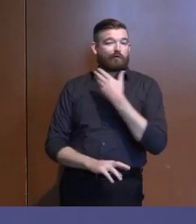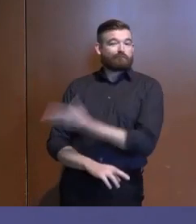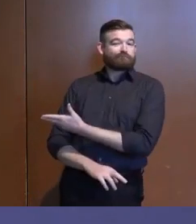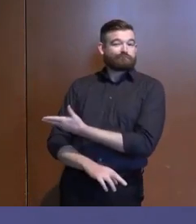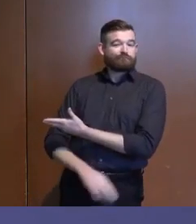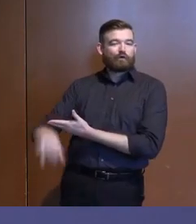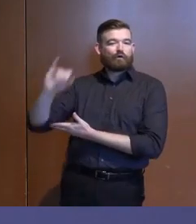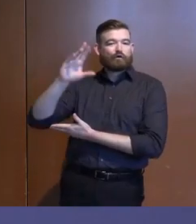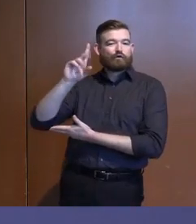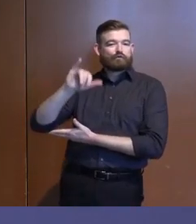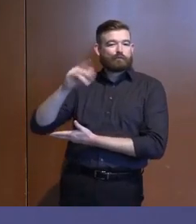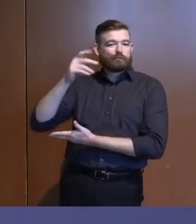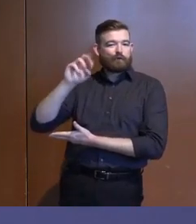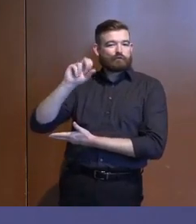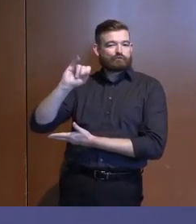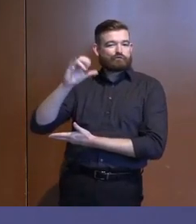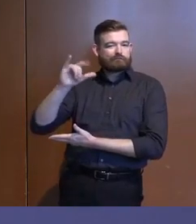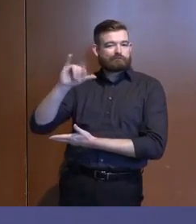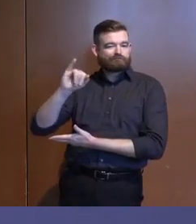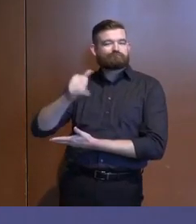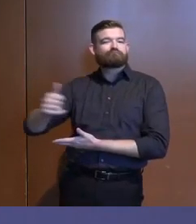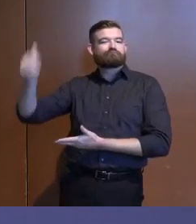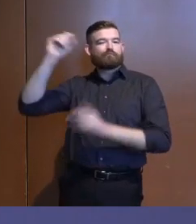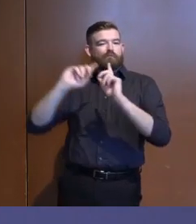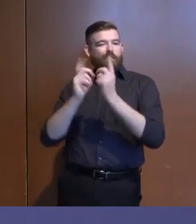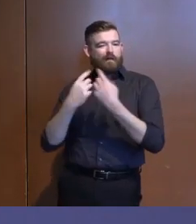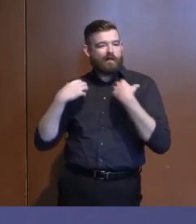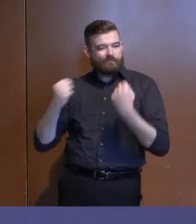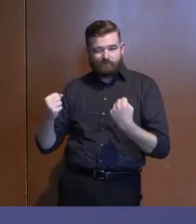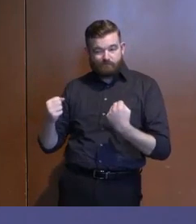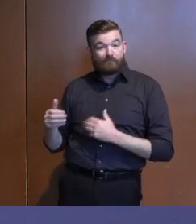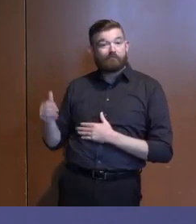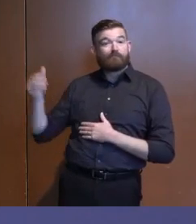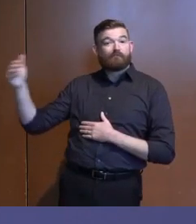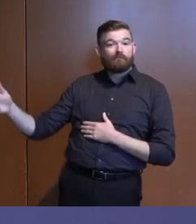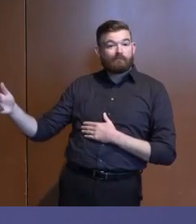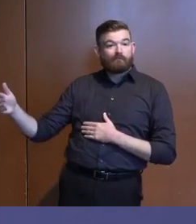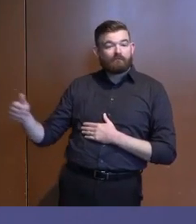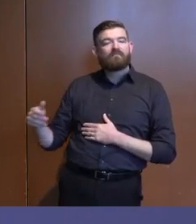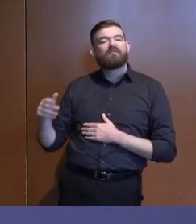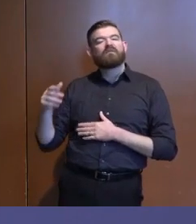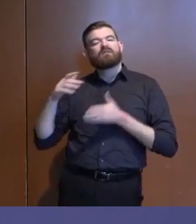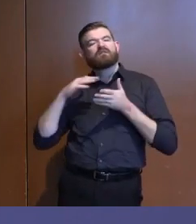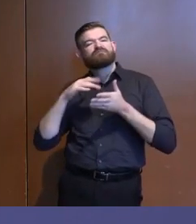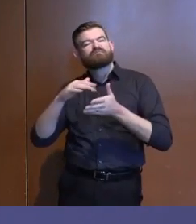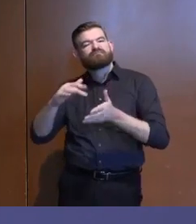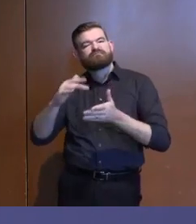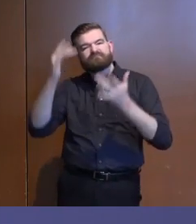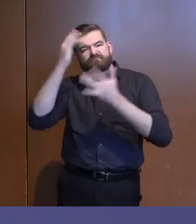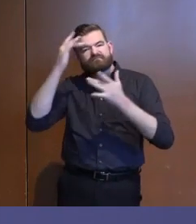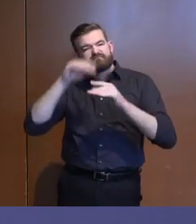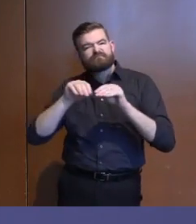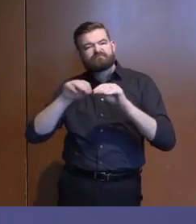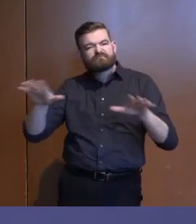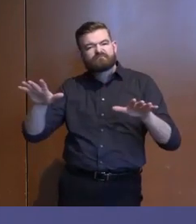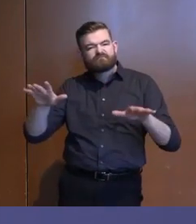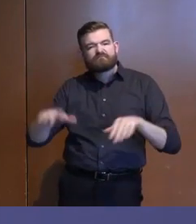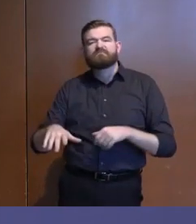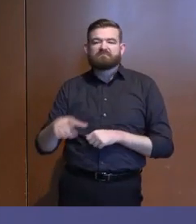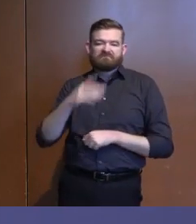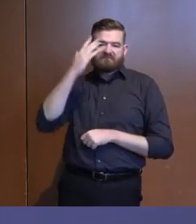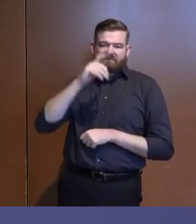Persichelli. To her right, Department of Health Communicable Disease Service Medical Director, another guy you're getting familiar with, Dr.